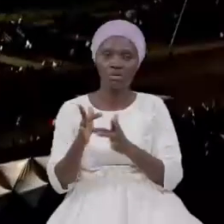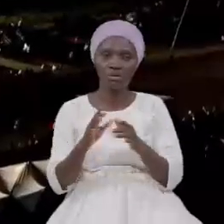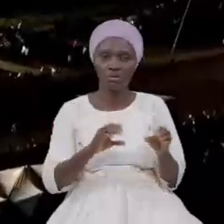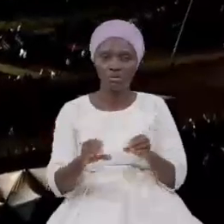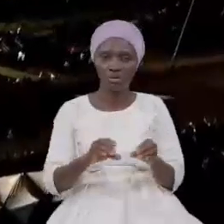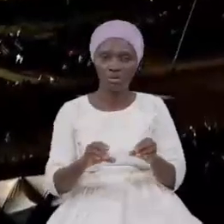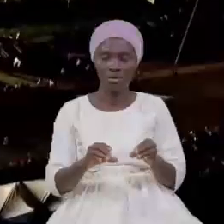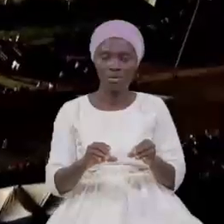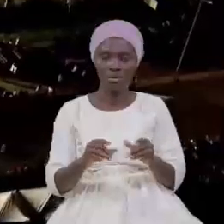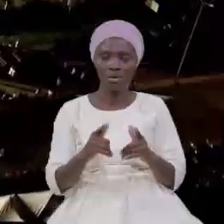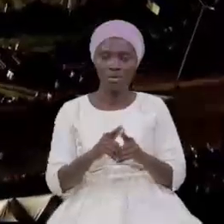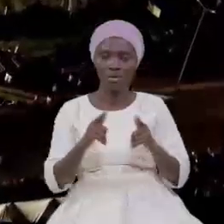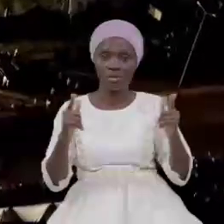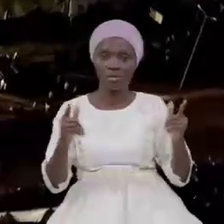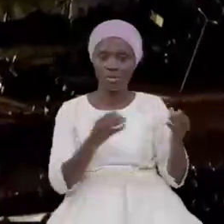great sacrifice.